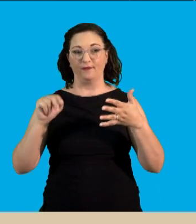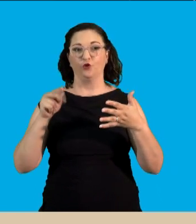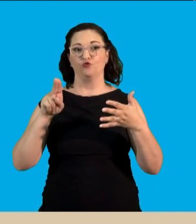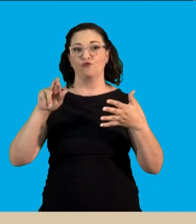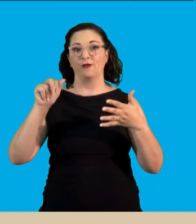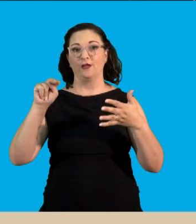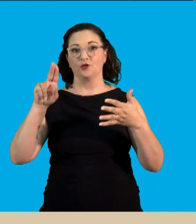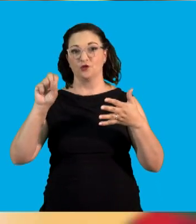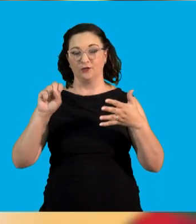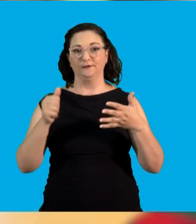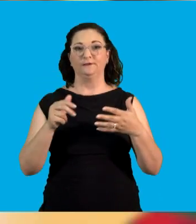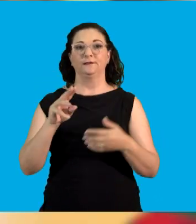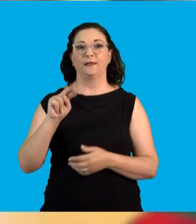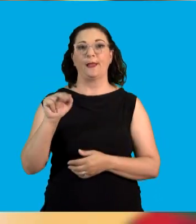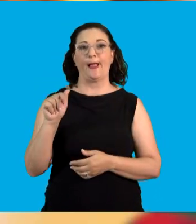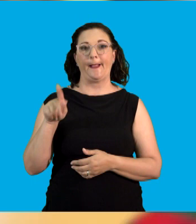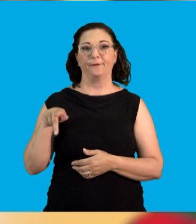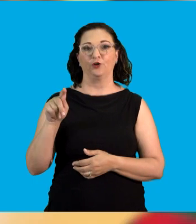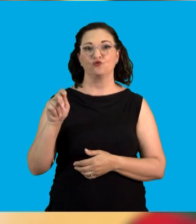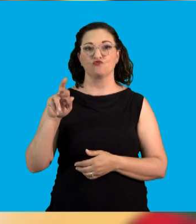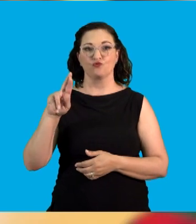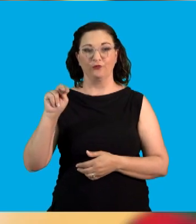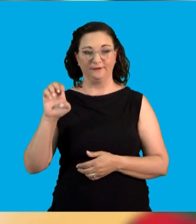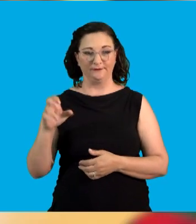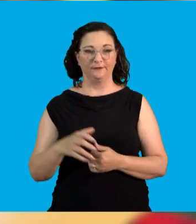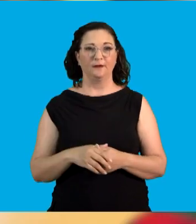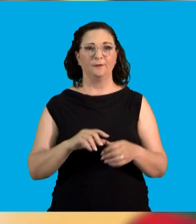Now remember the order in which they follow each other